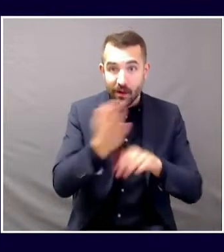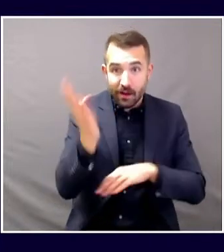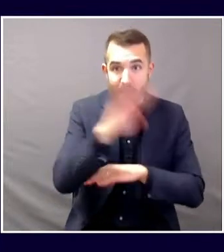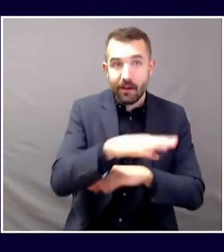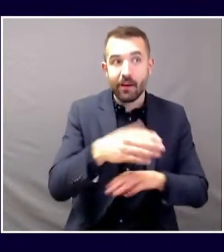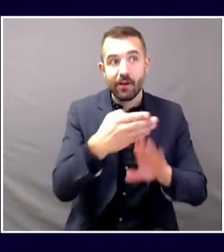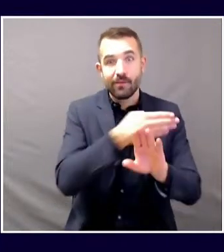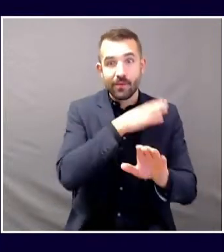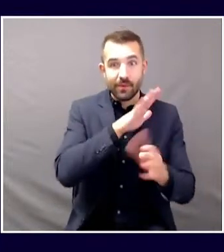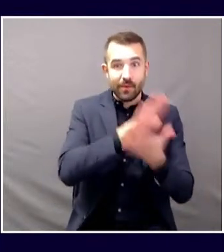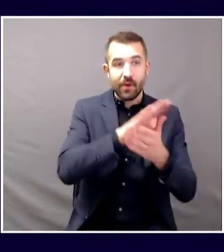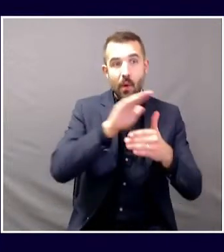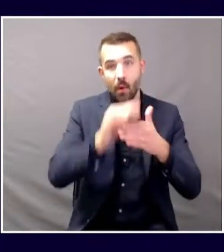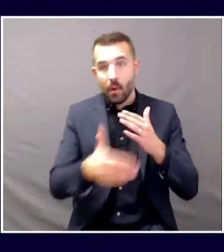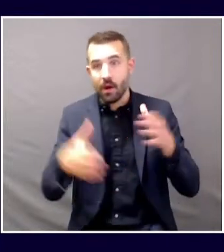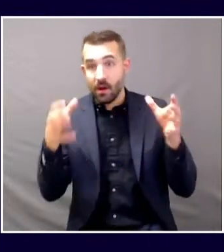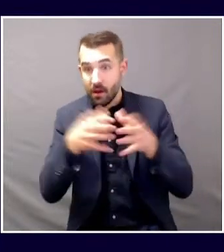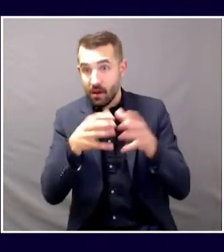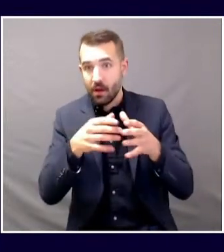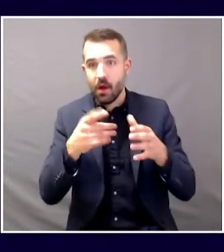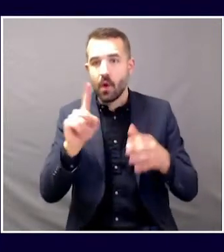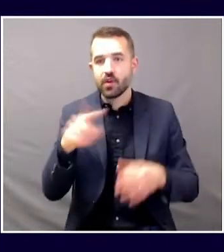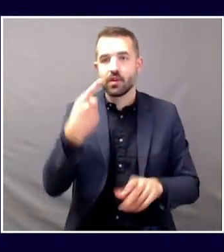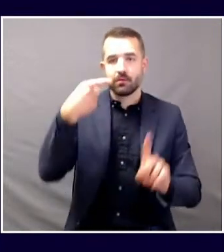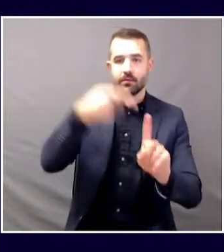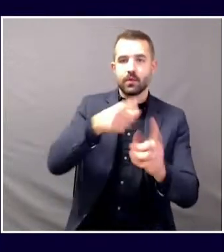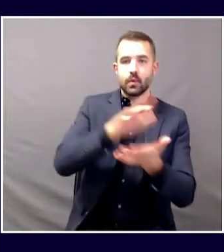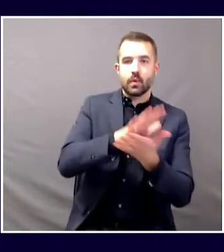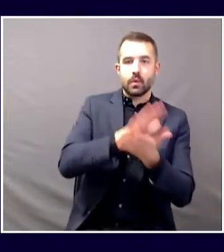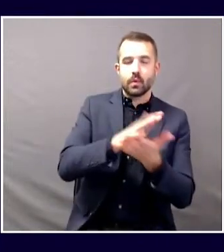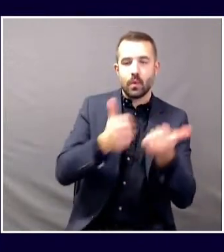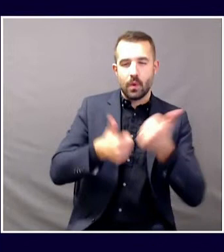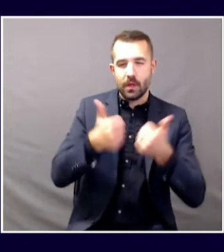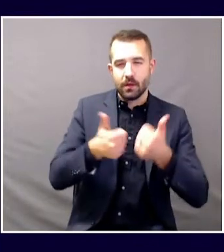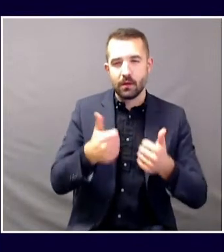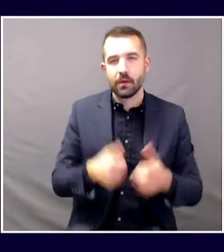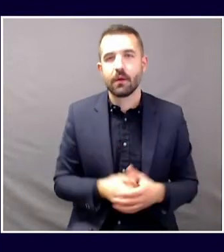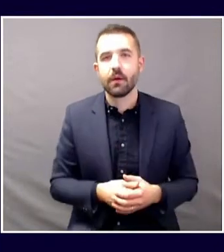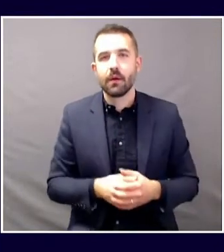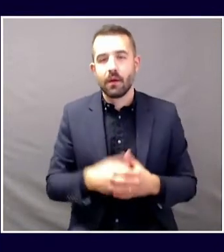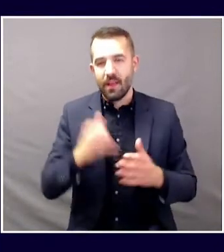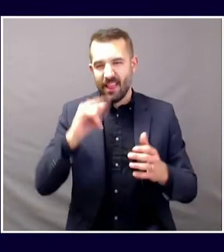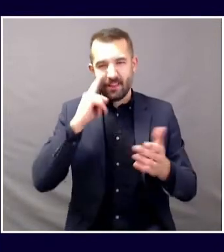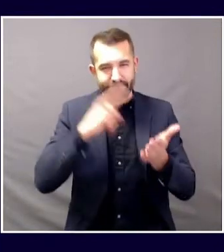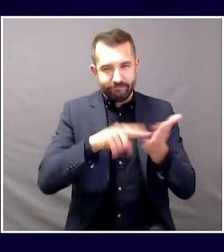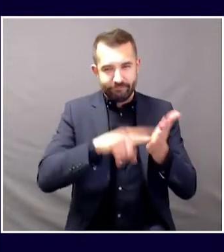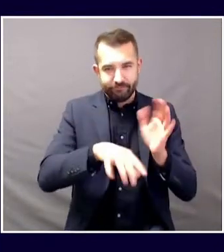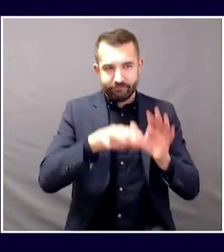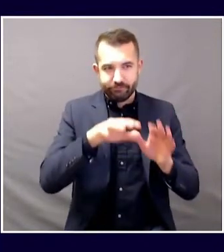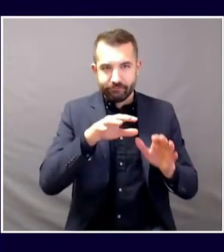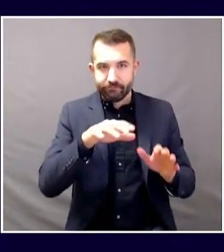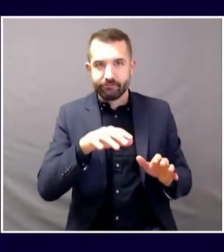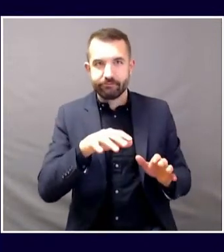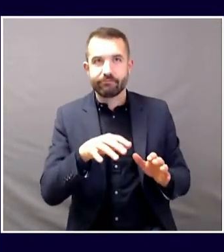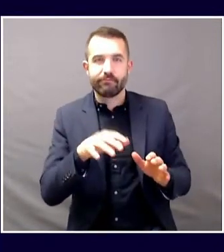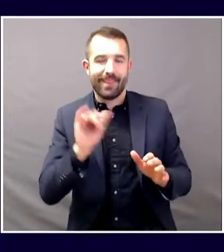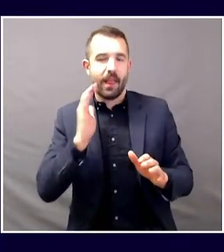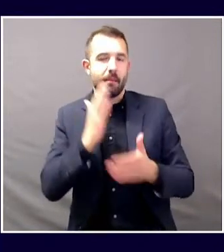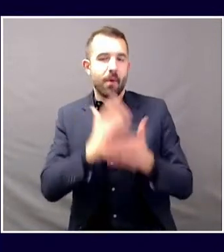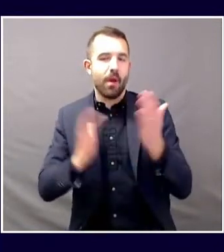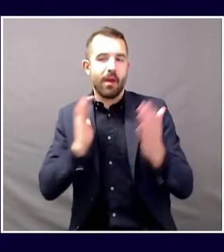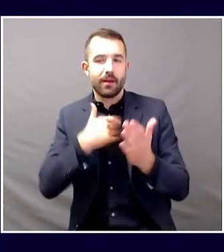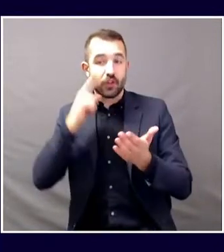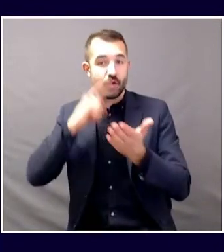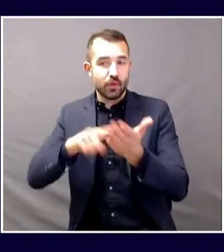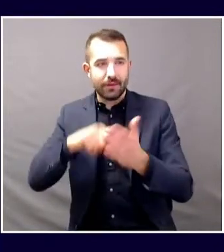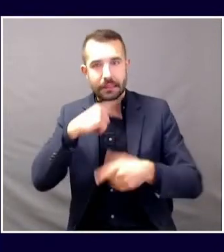extensive process, but this is what case investigation, when I talk about case investigation, this is what case investigation entails.